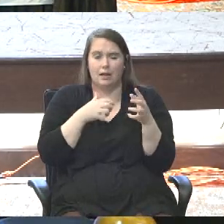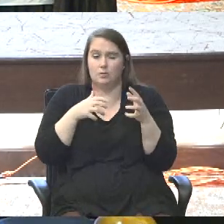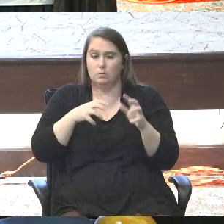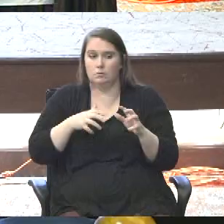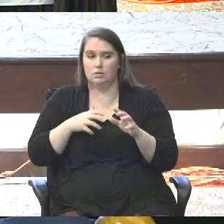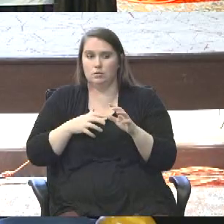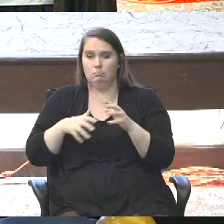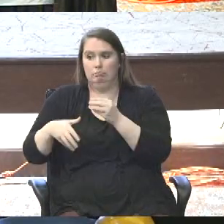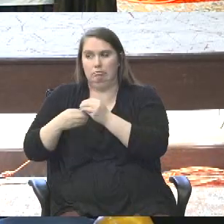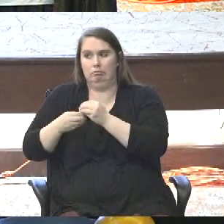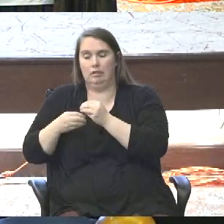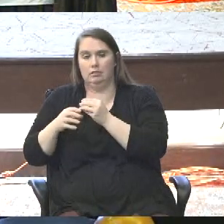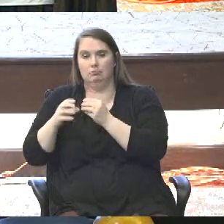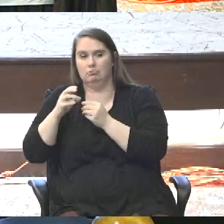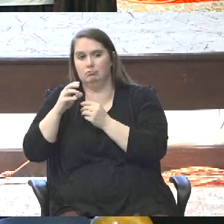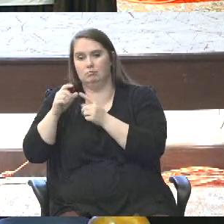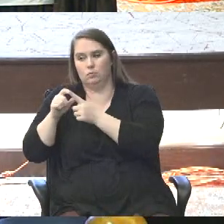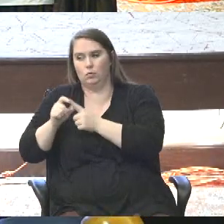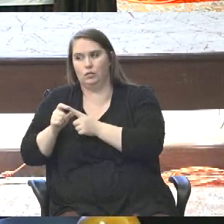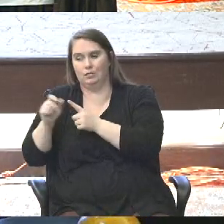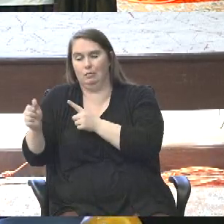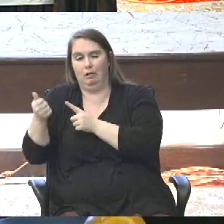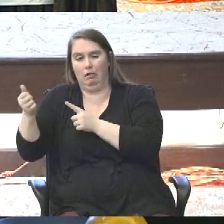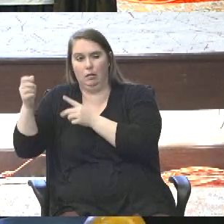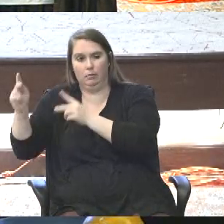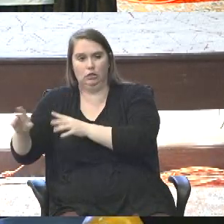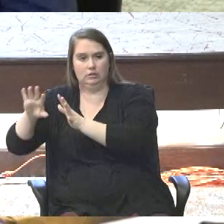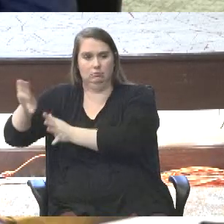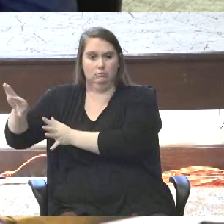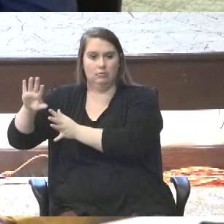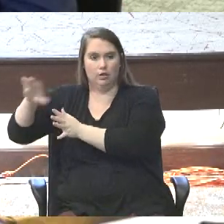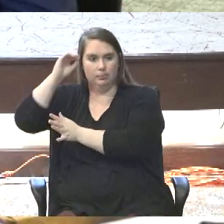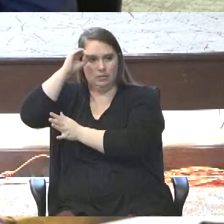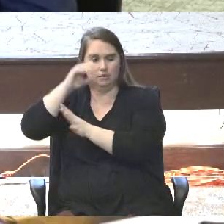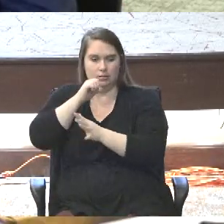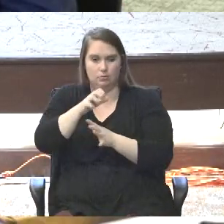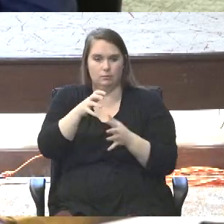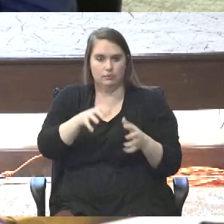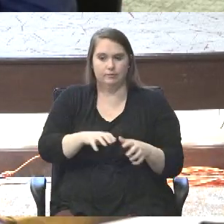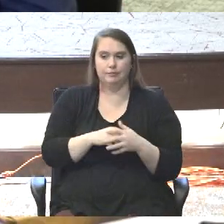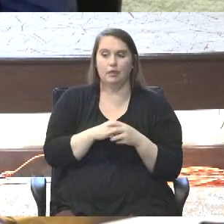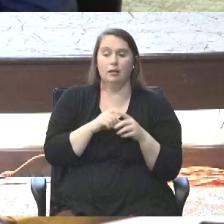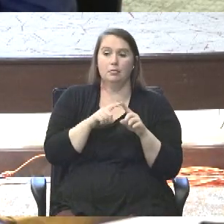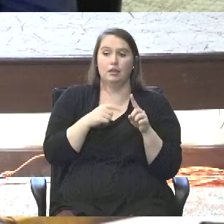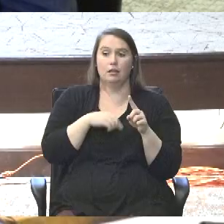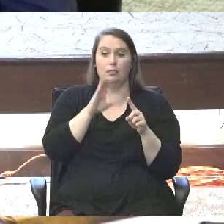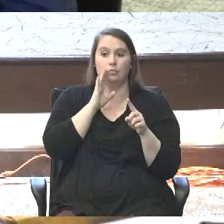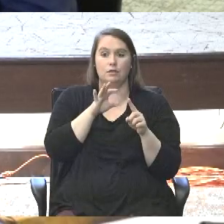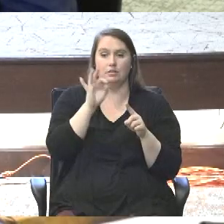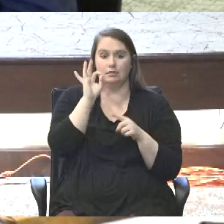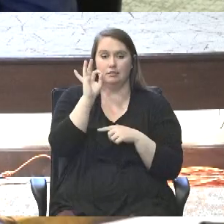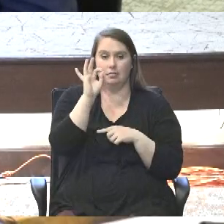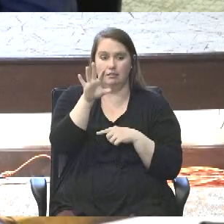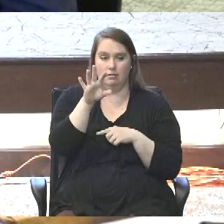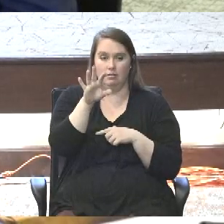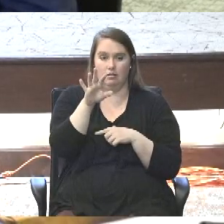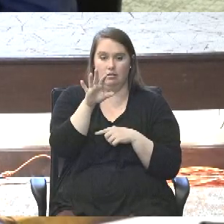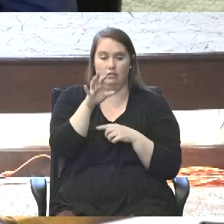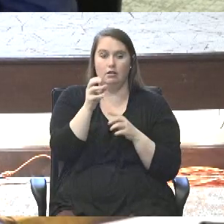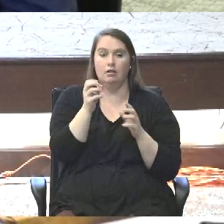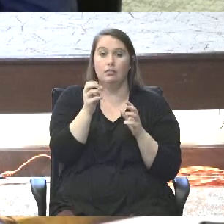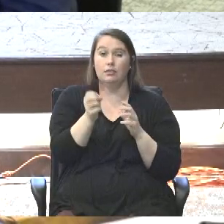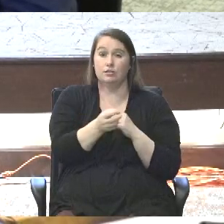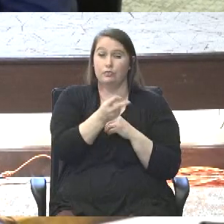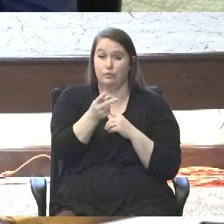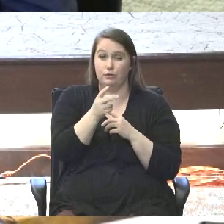the AGC has been very supportive of this, and I would say there's quite a few in the Heart